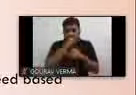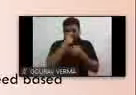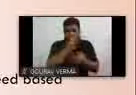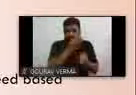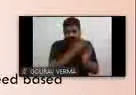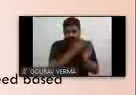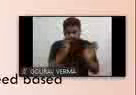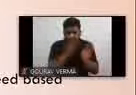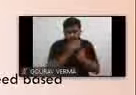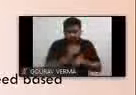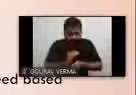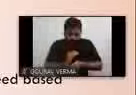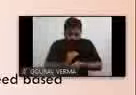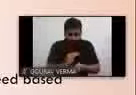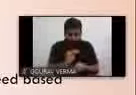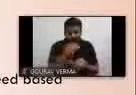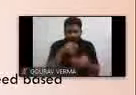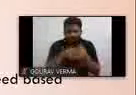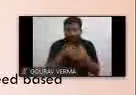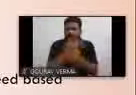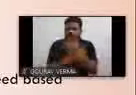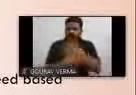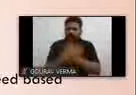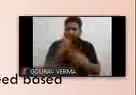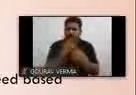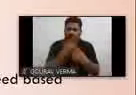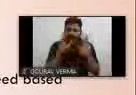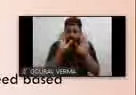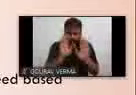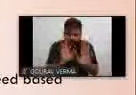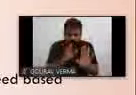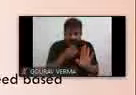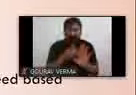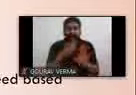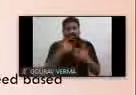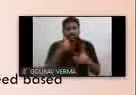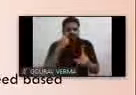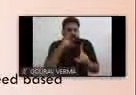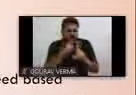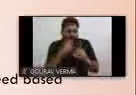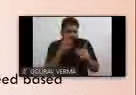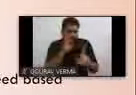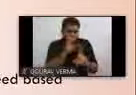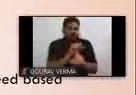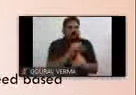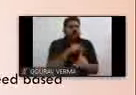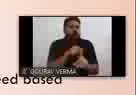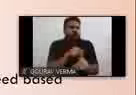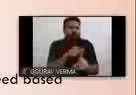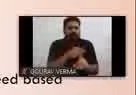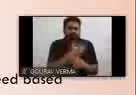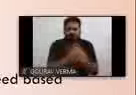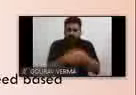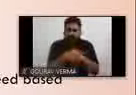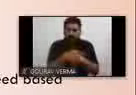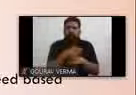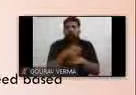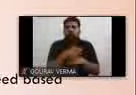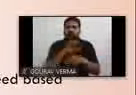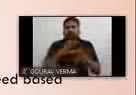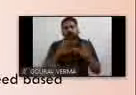is born with a disability, uska disability identified hai, ya later he